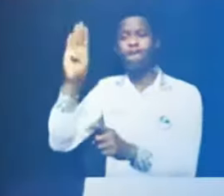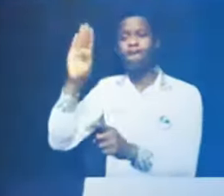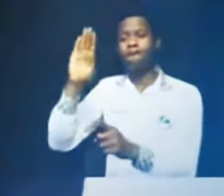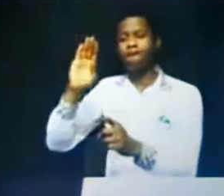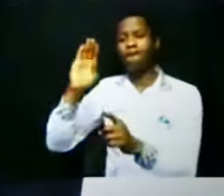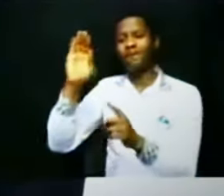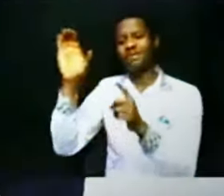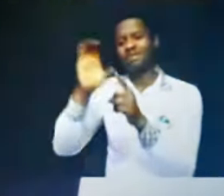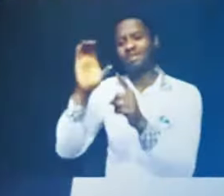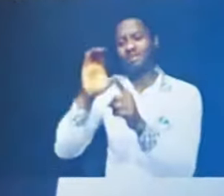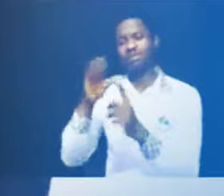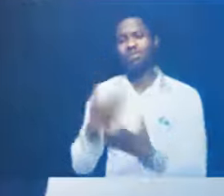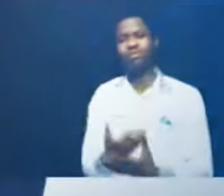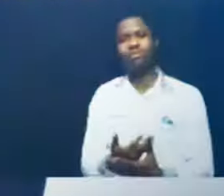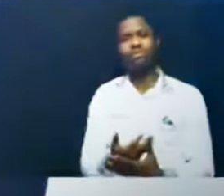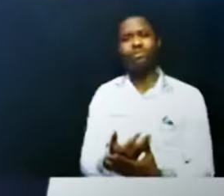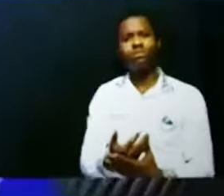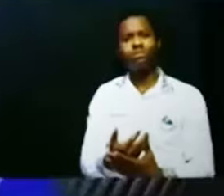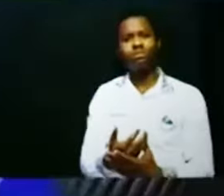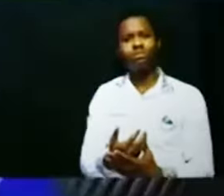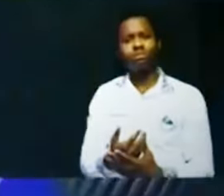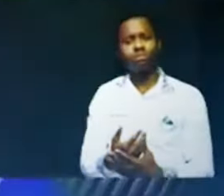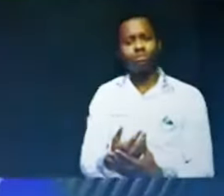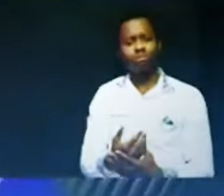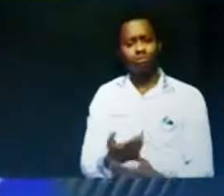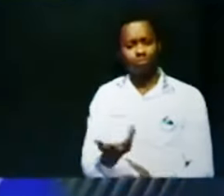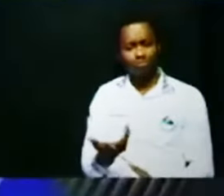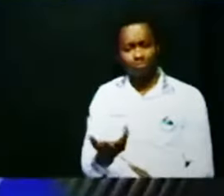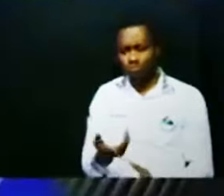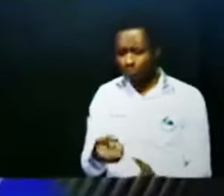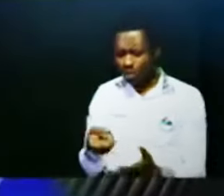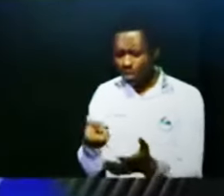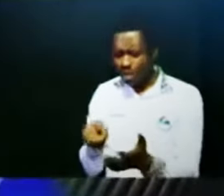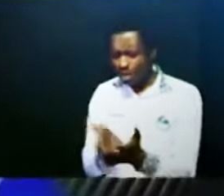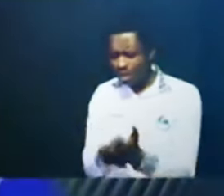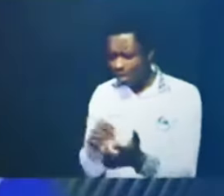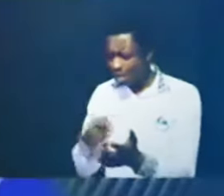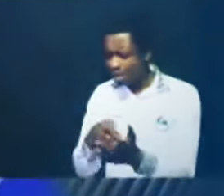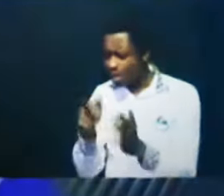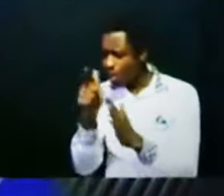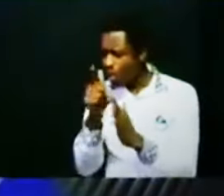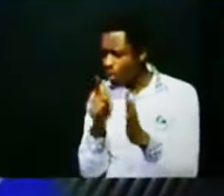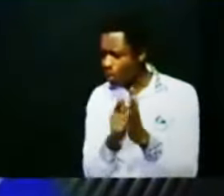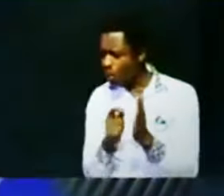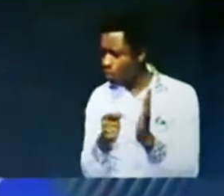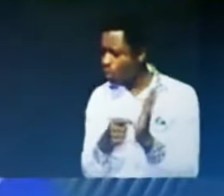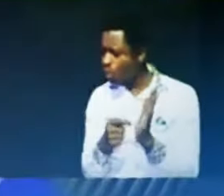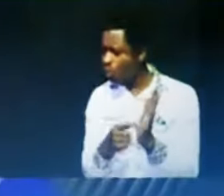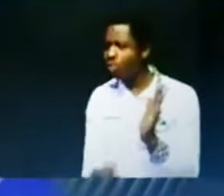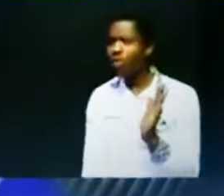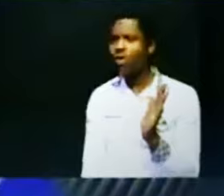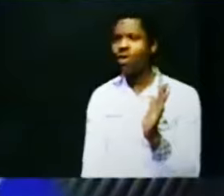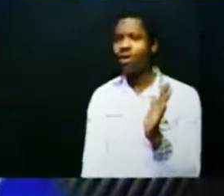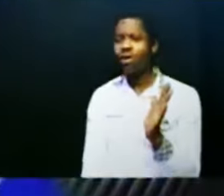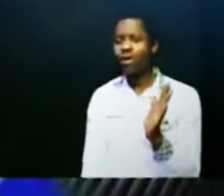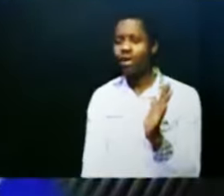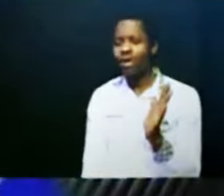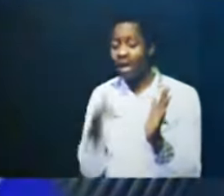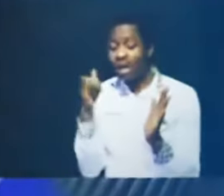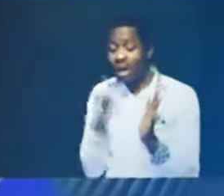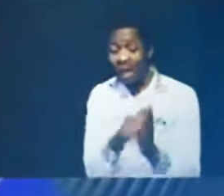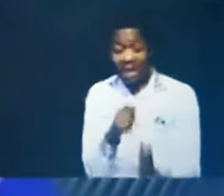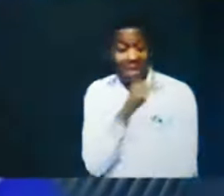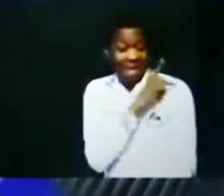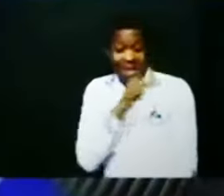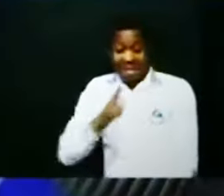nino ebaneme." It is written in the law. Achiro ewo emrenim that the king will come from Bethlehem. Oh, hine